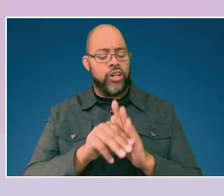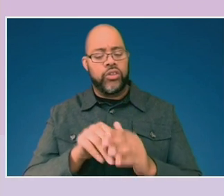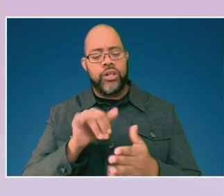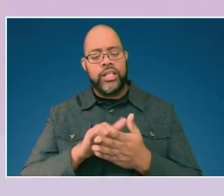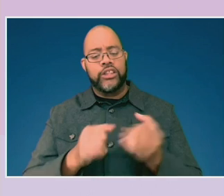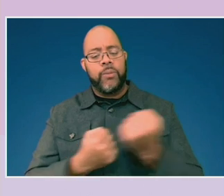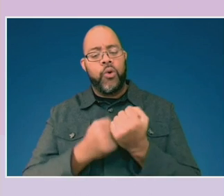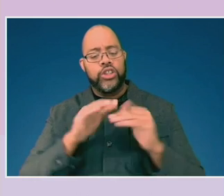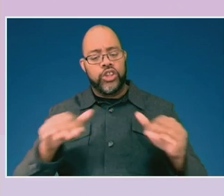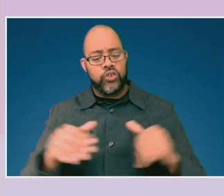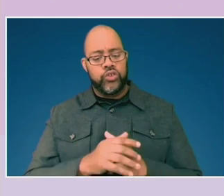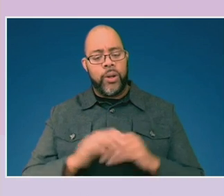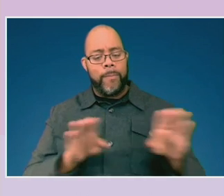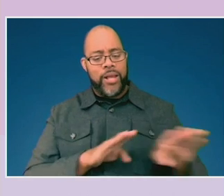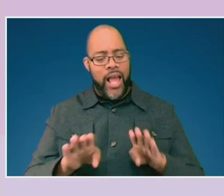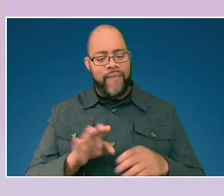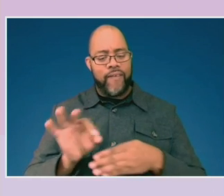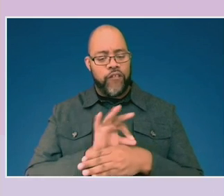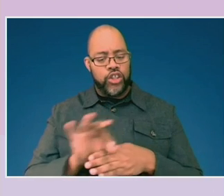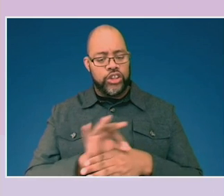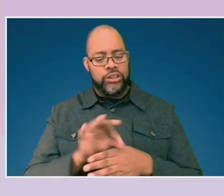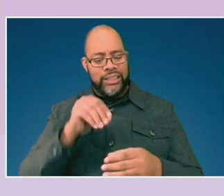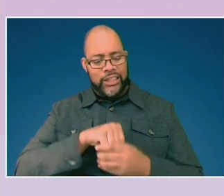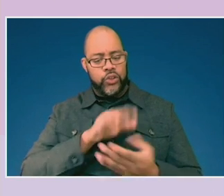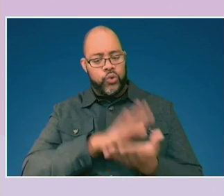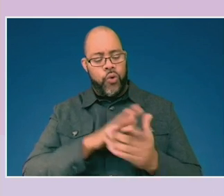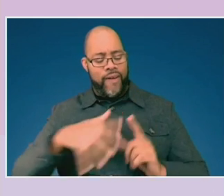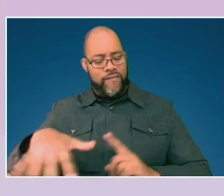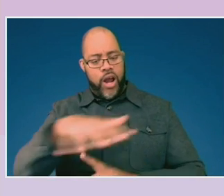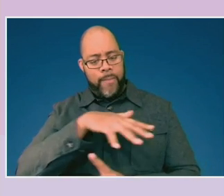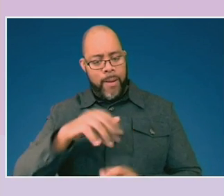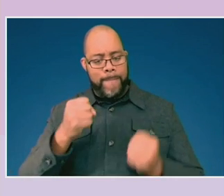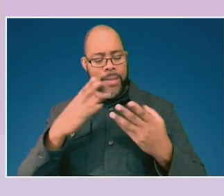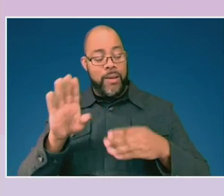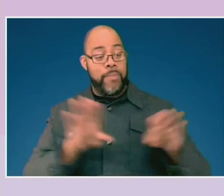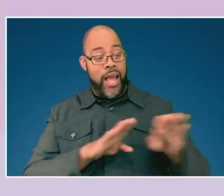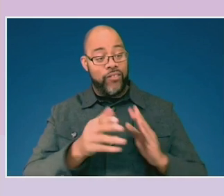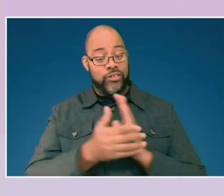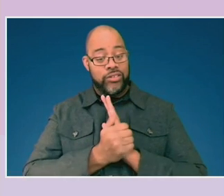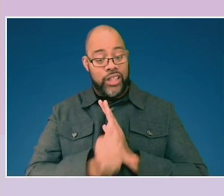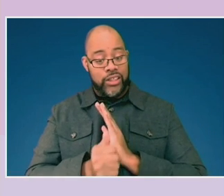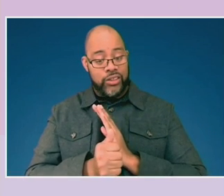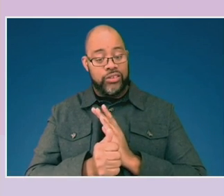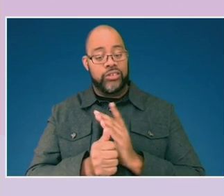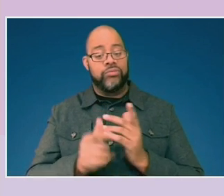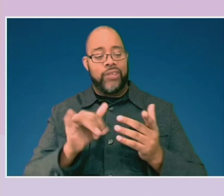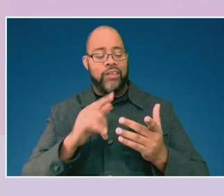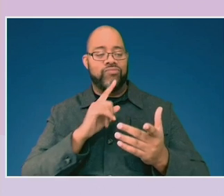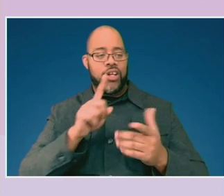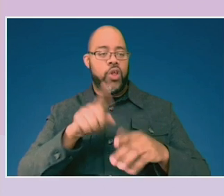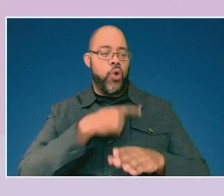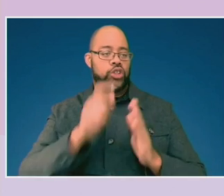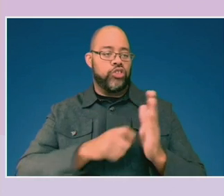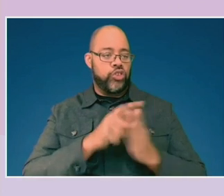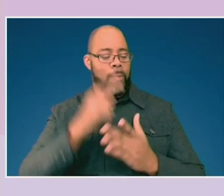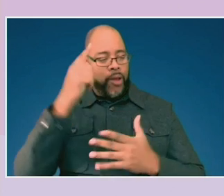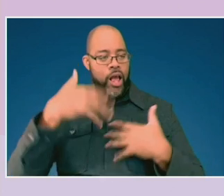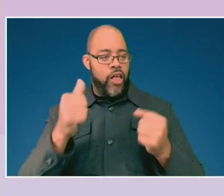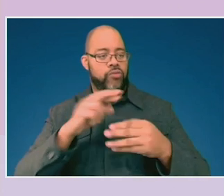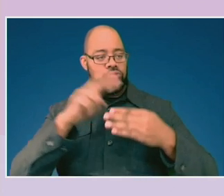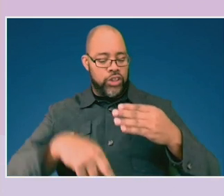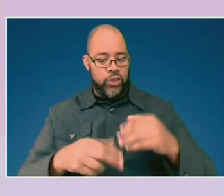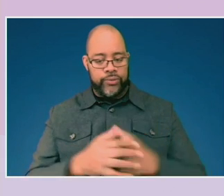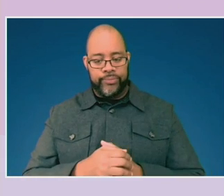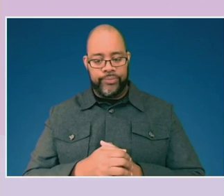children's behavioral functioning within the school environment. And many of these behavioral skills underlie longer-term mental health outcomes. We